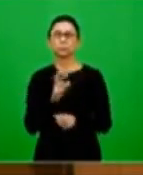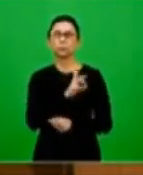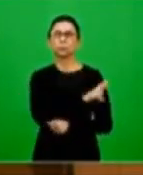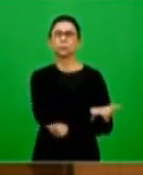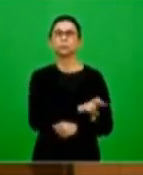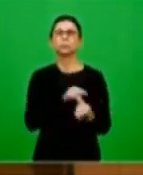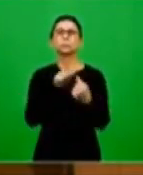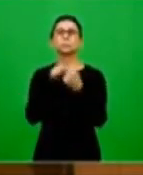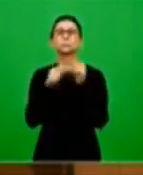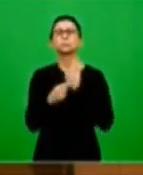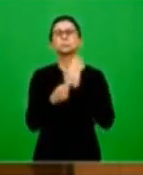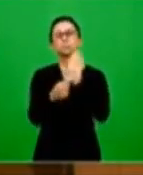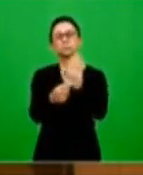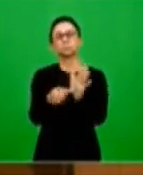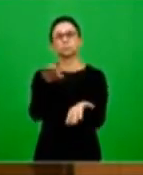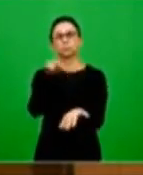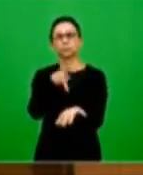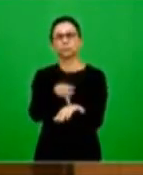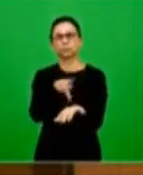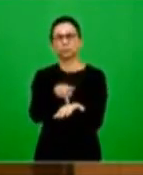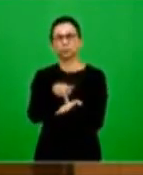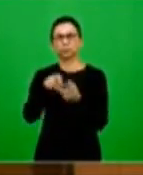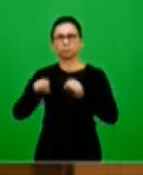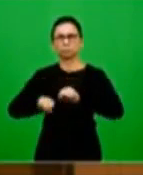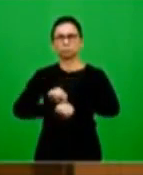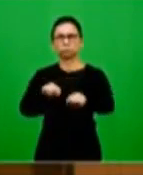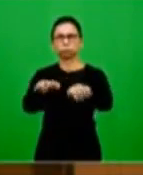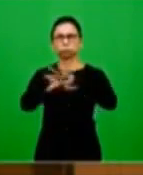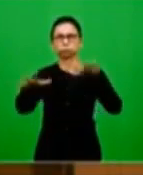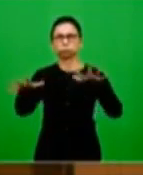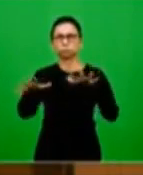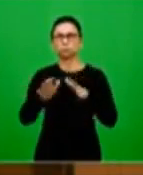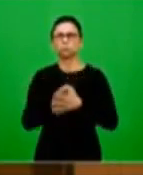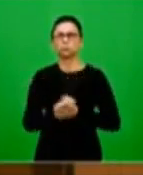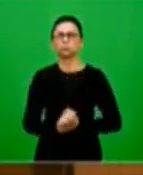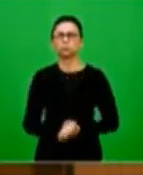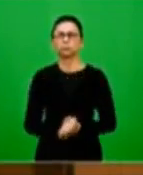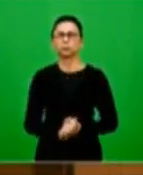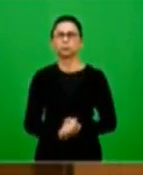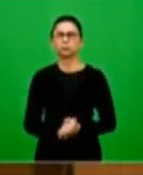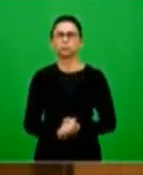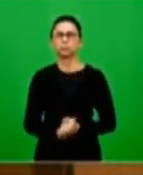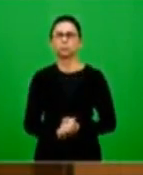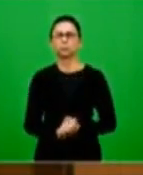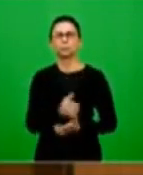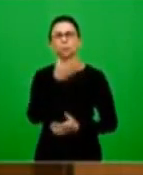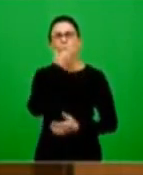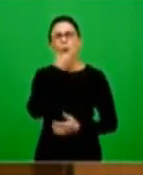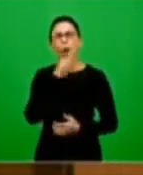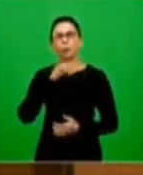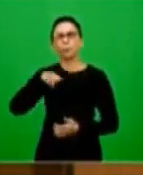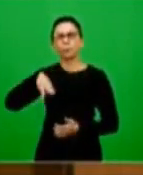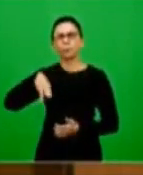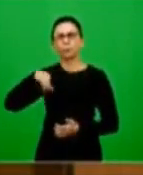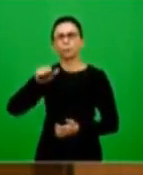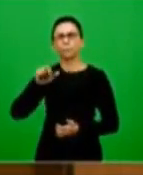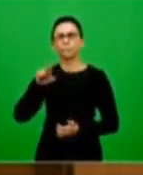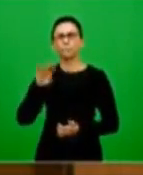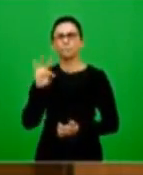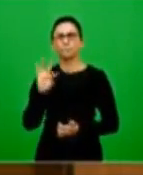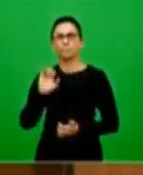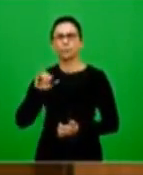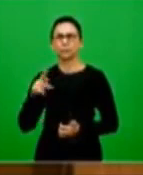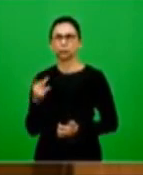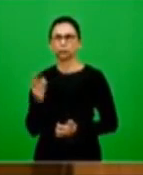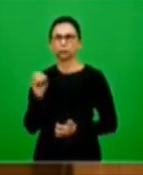the Reformation, before the real Reformation, they tried to bring the Bible to the surface. But the great